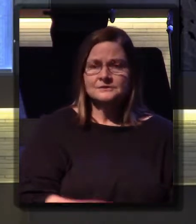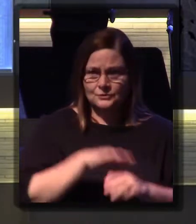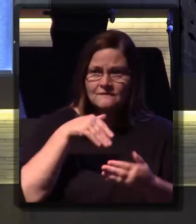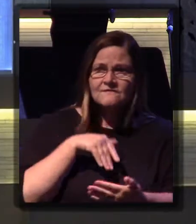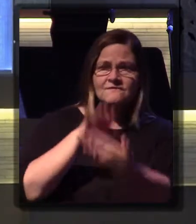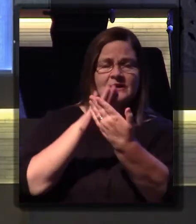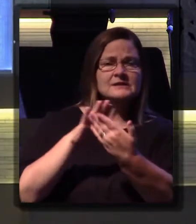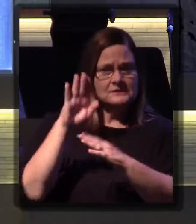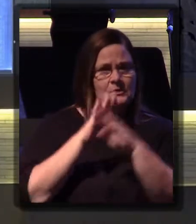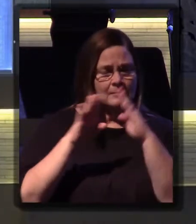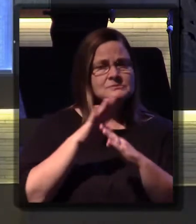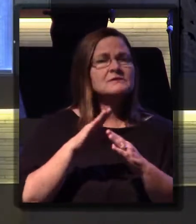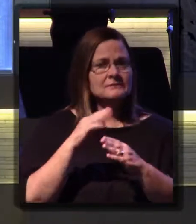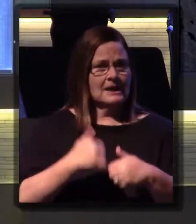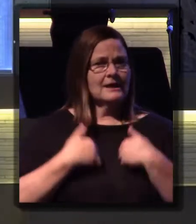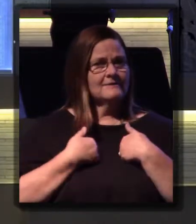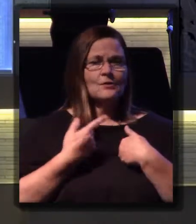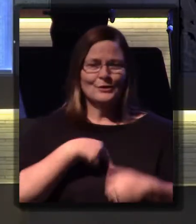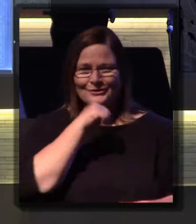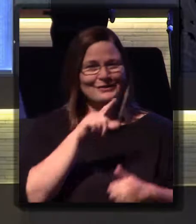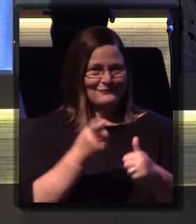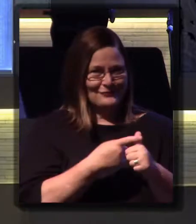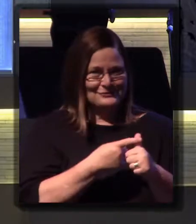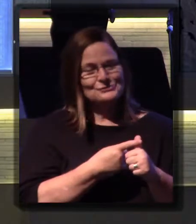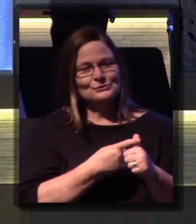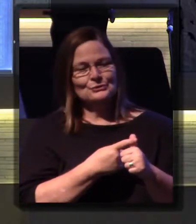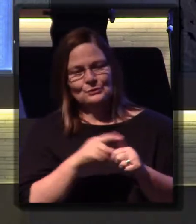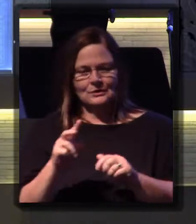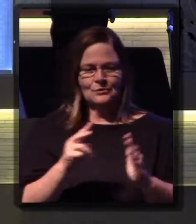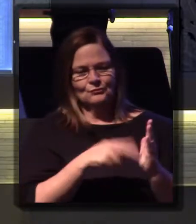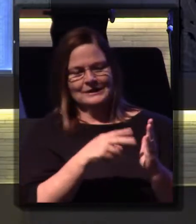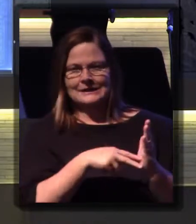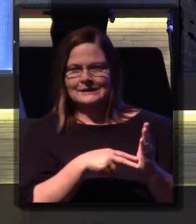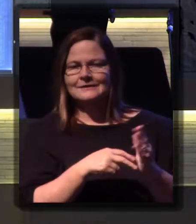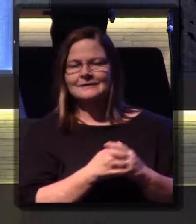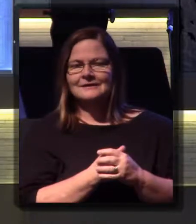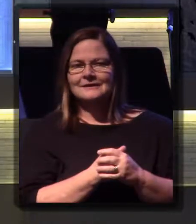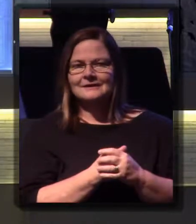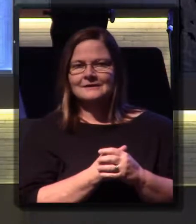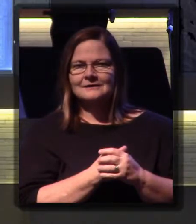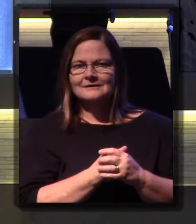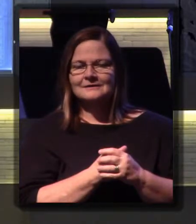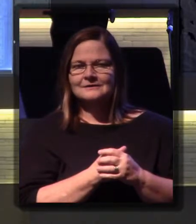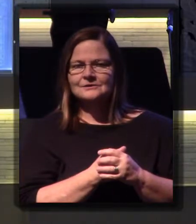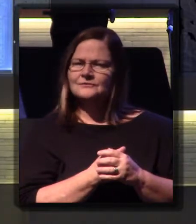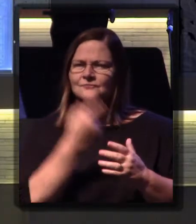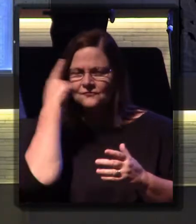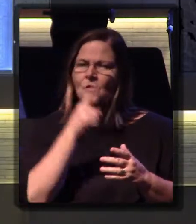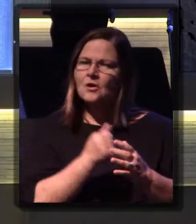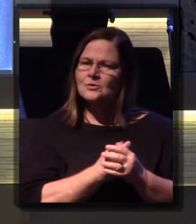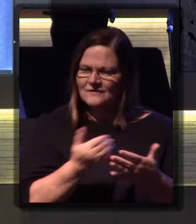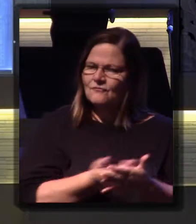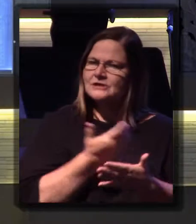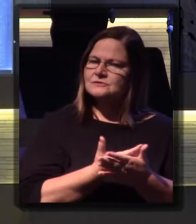need to face the storms of life, we are not the first ones to be there. We are not the first ones